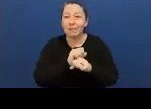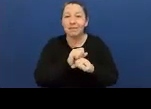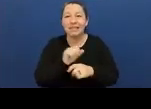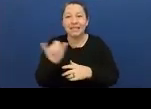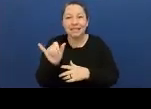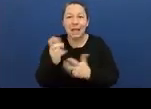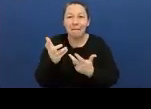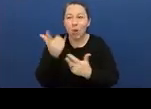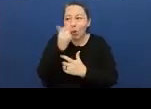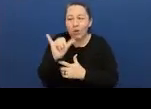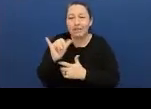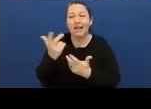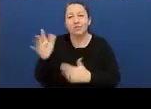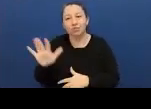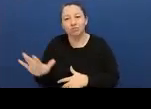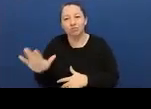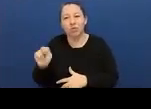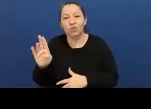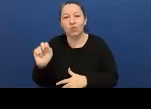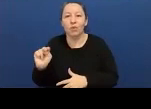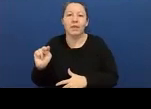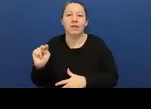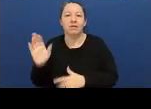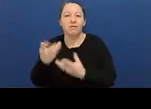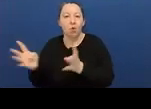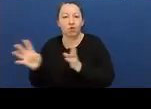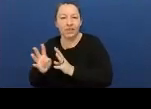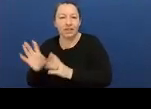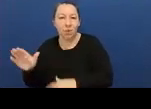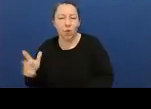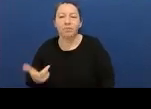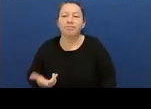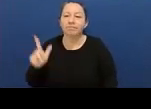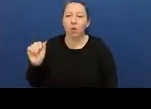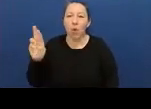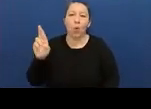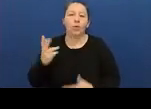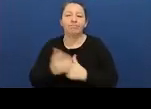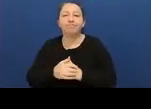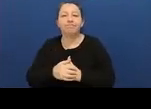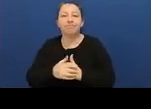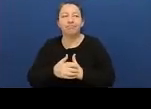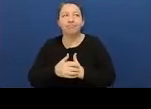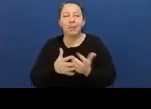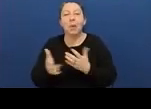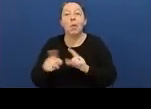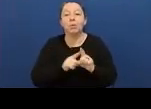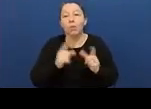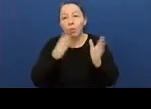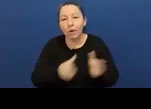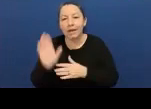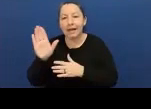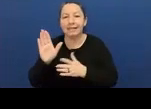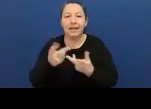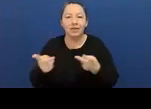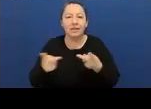fortresses. The same types of officials likely oversaw similar operations and also organized their spaces according